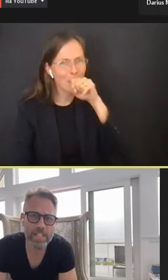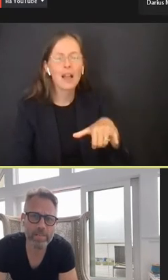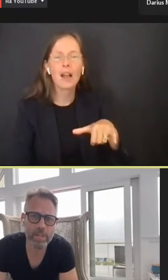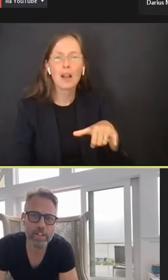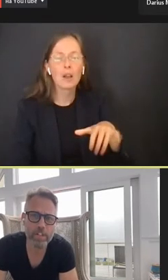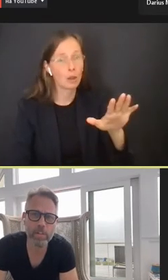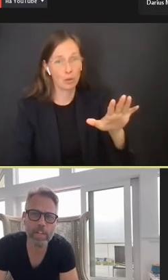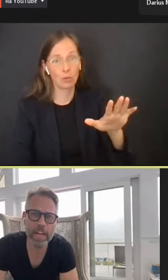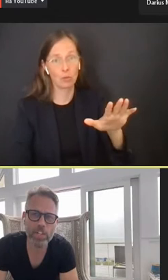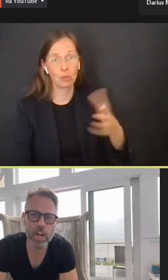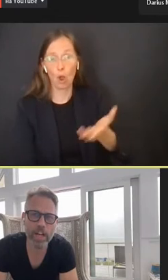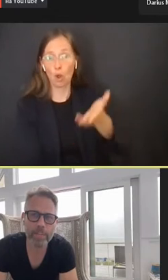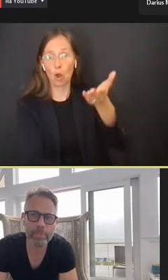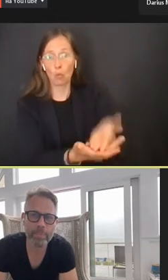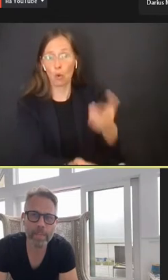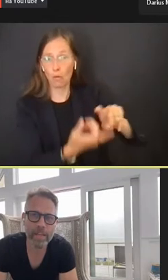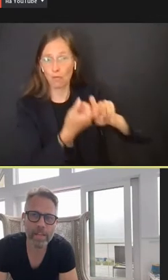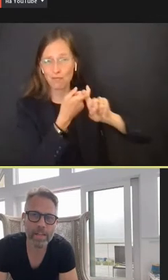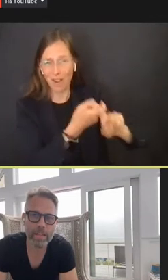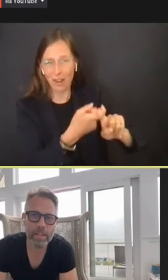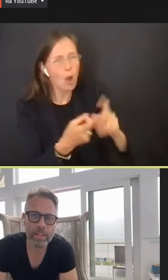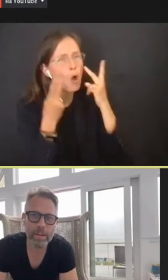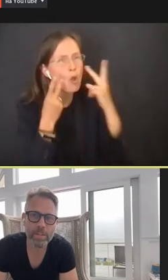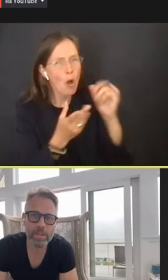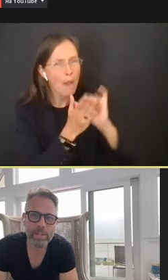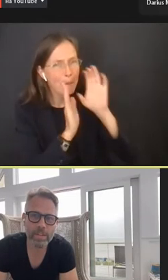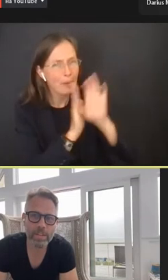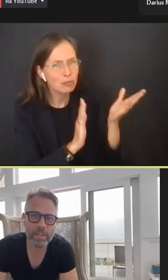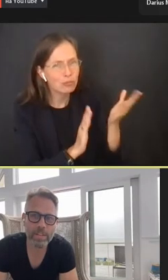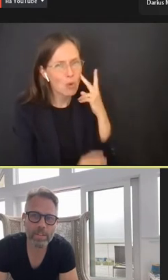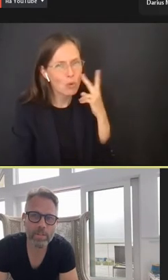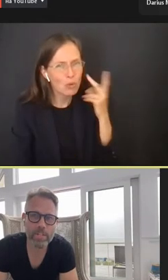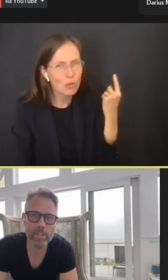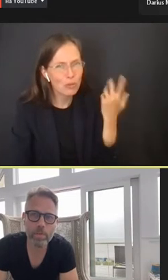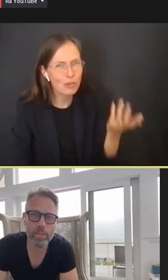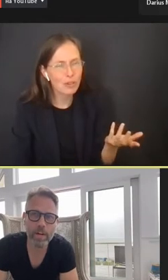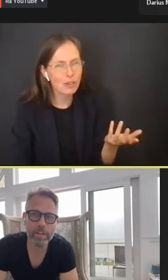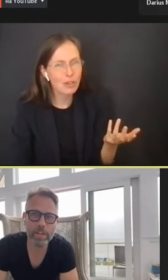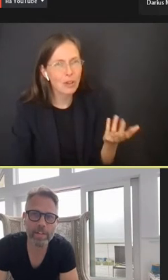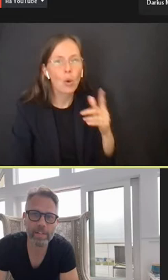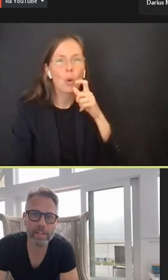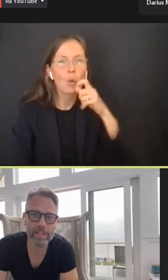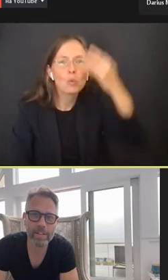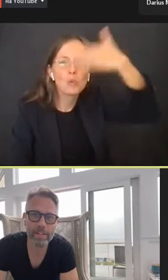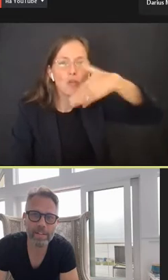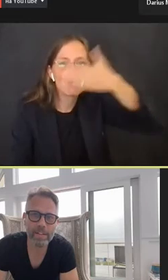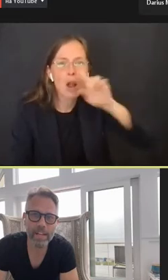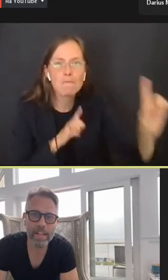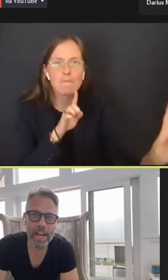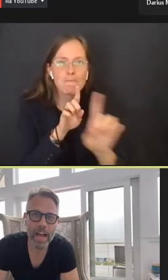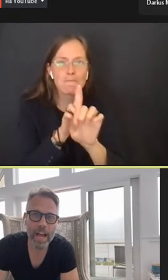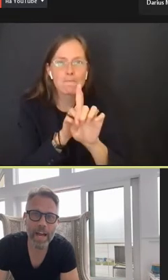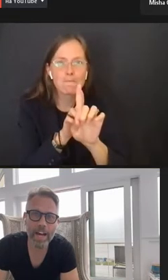about a testament of friendship, look at that shot. You know, look who's in the foreground there.